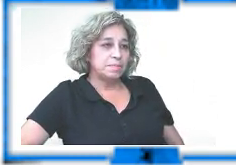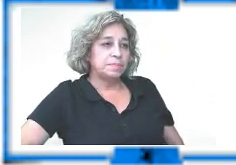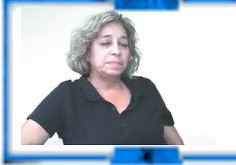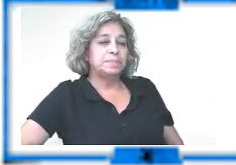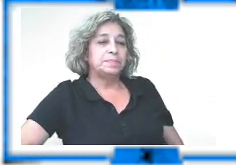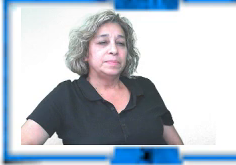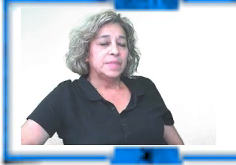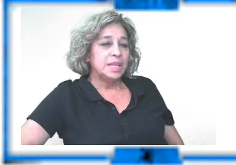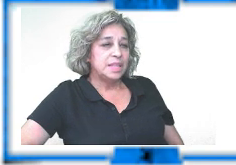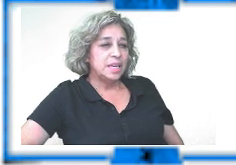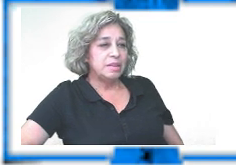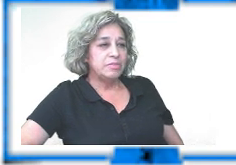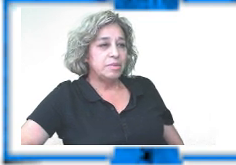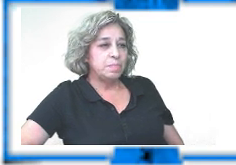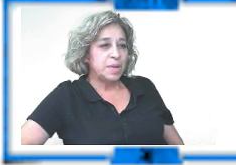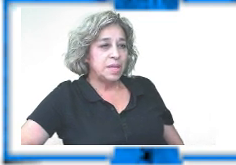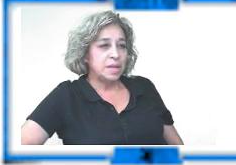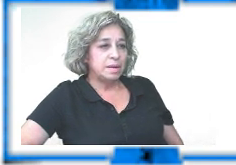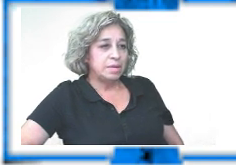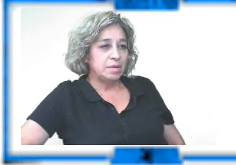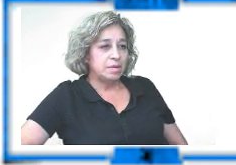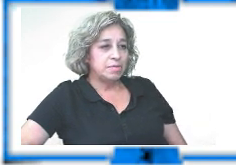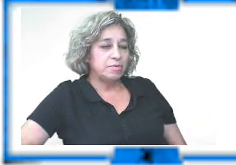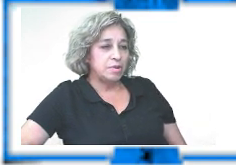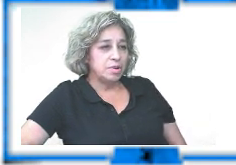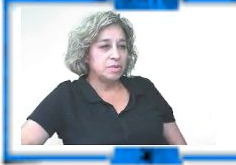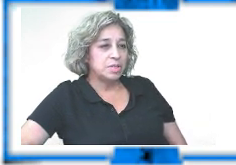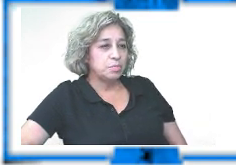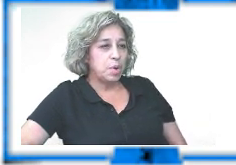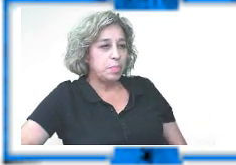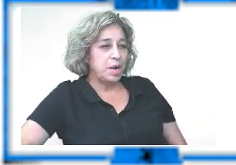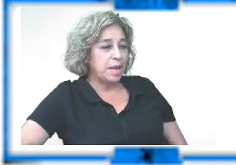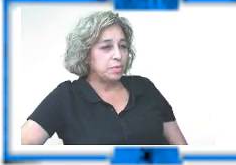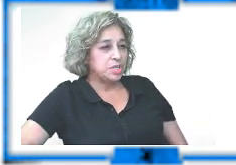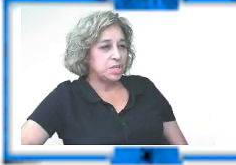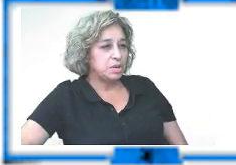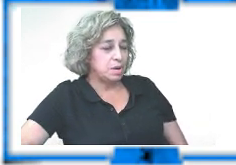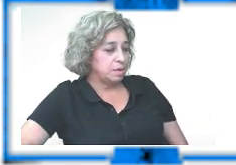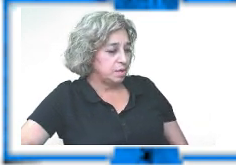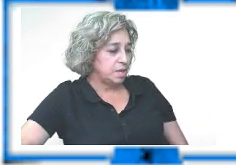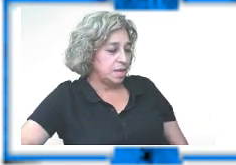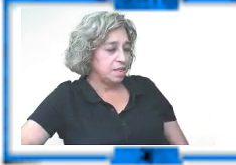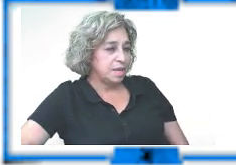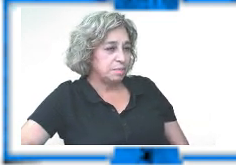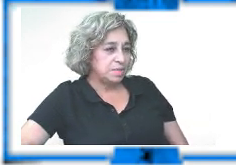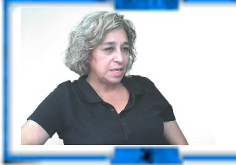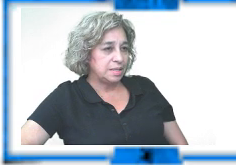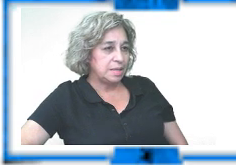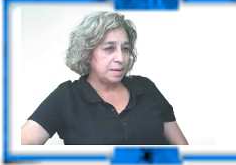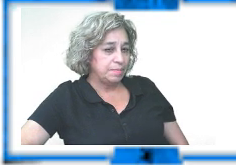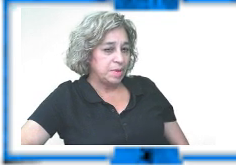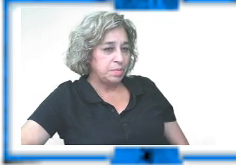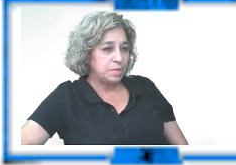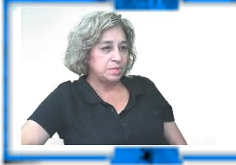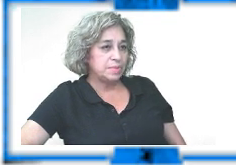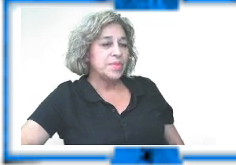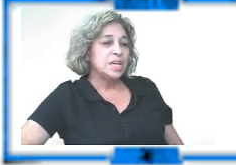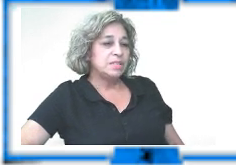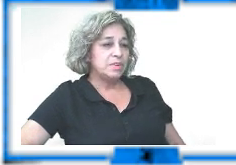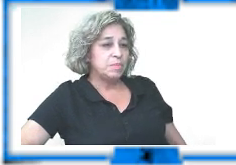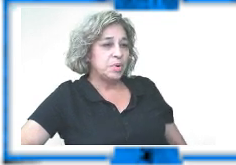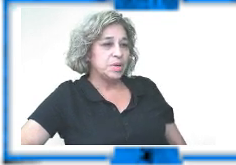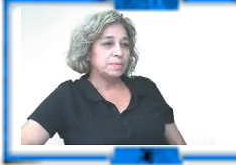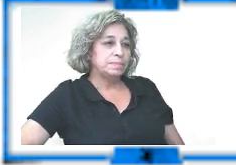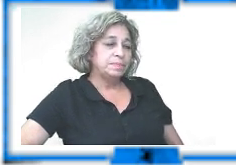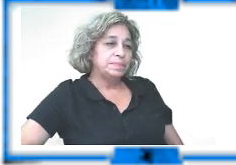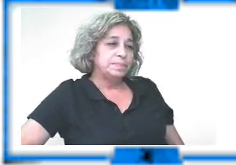participating. Thank you for opinion, for using proper language, nothing abuse. It's